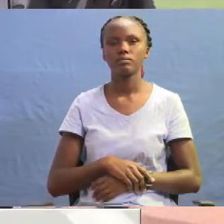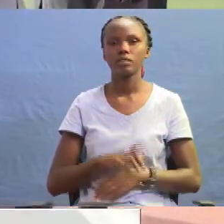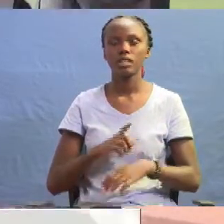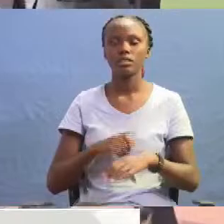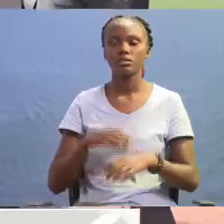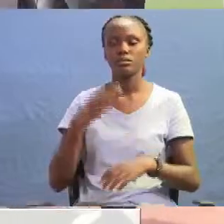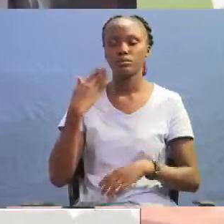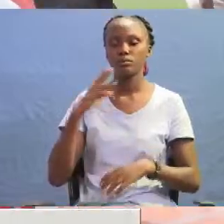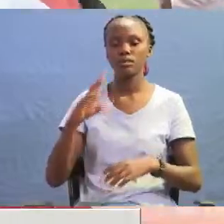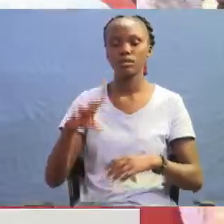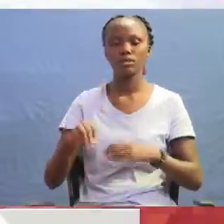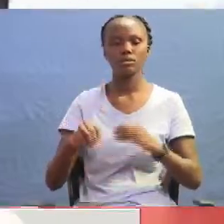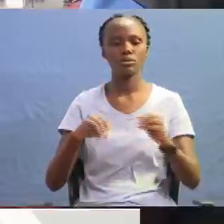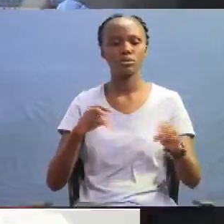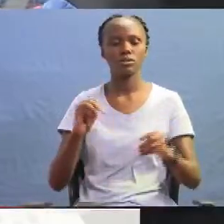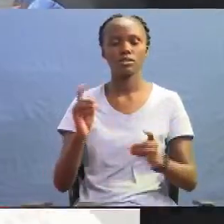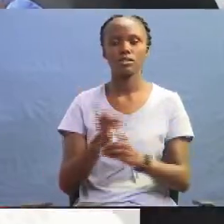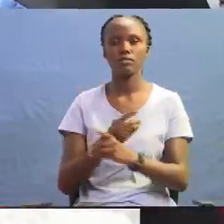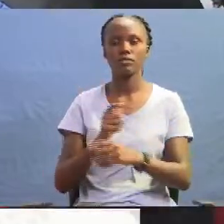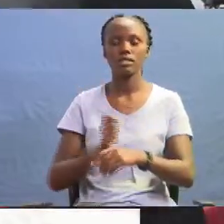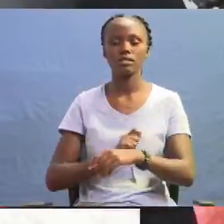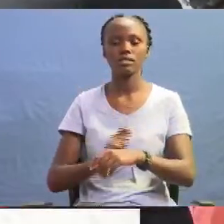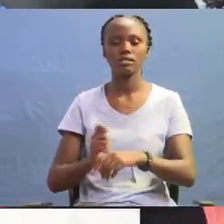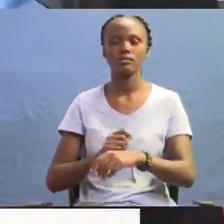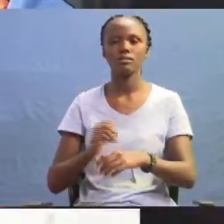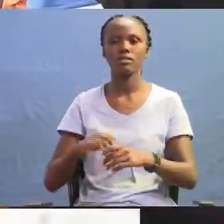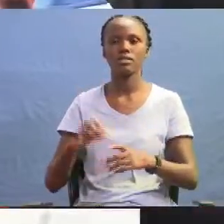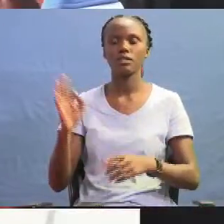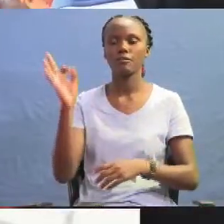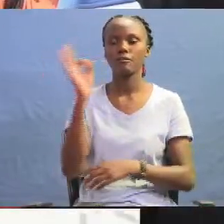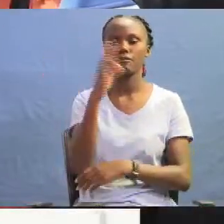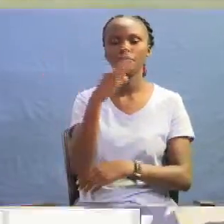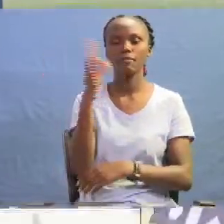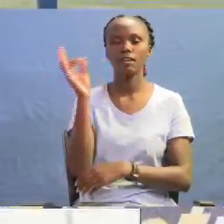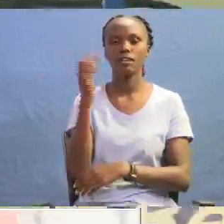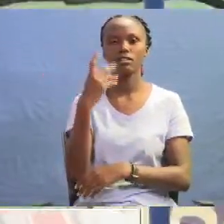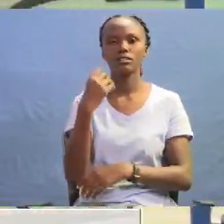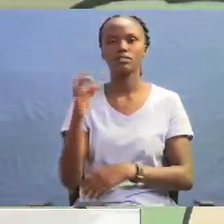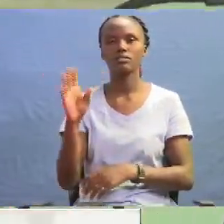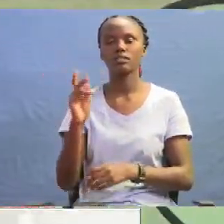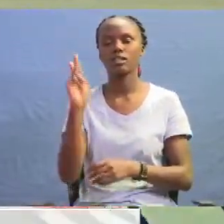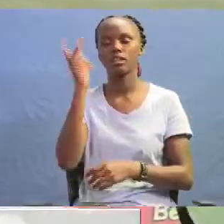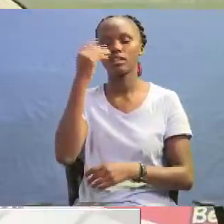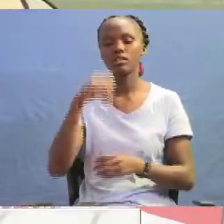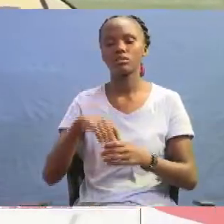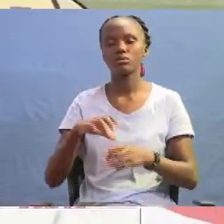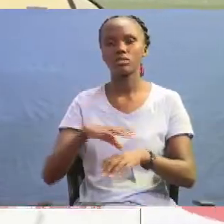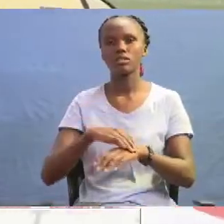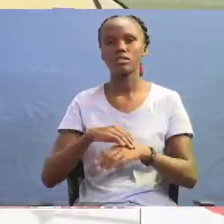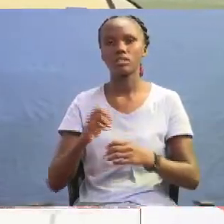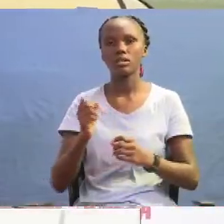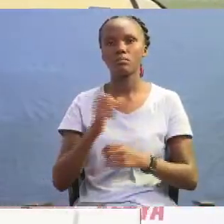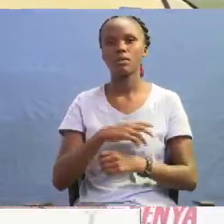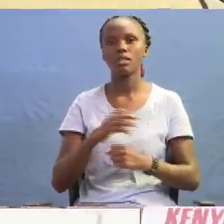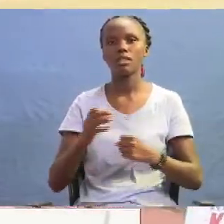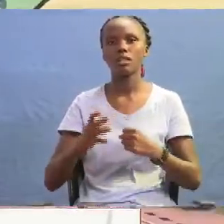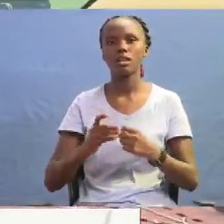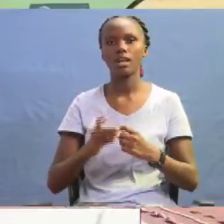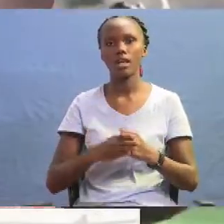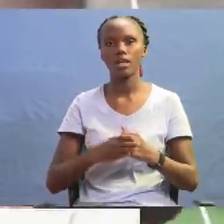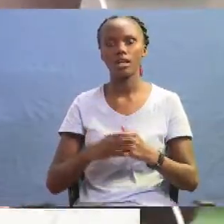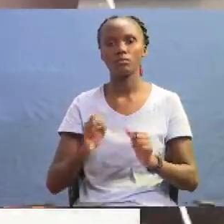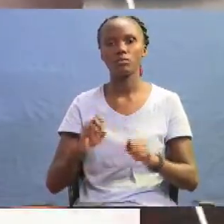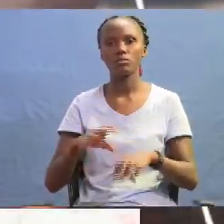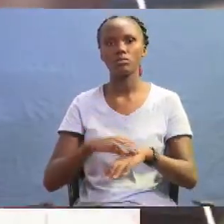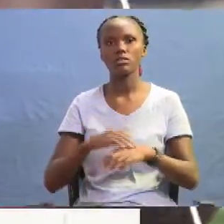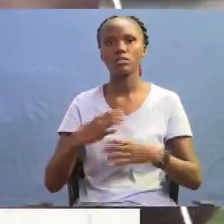After the selection of a team that will carry Kenyan flag in the upcoming World Athletics Championship set for September, the next